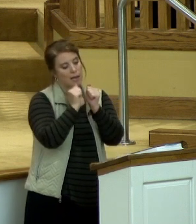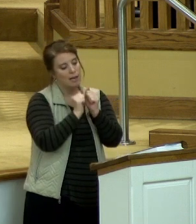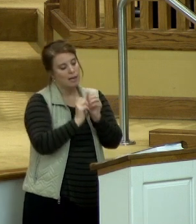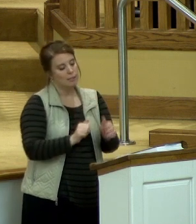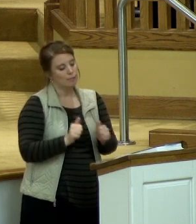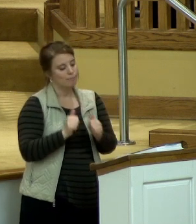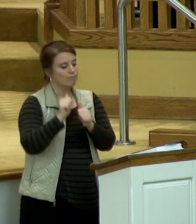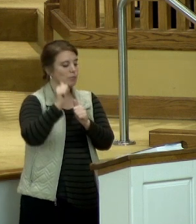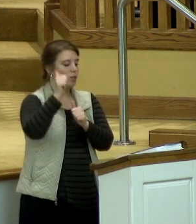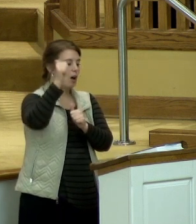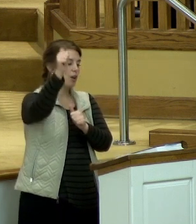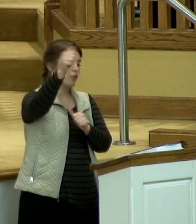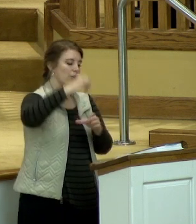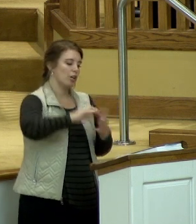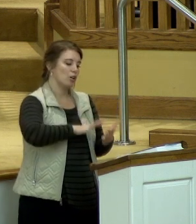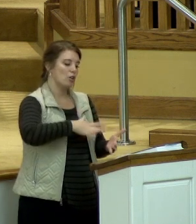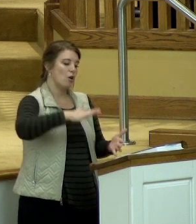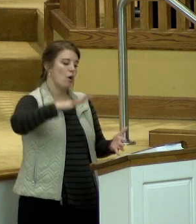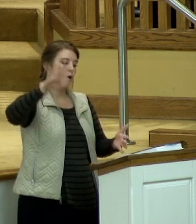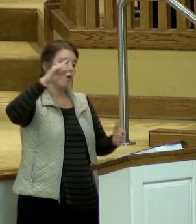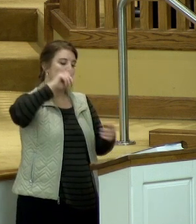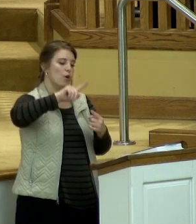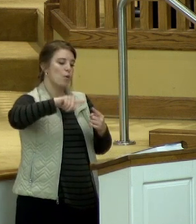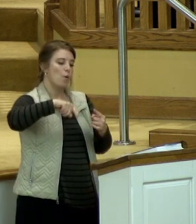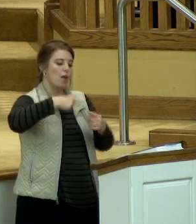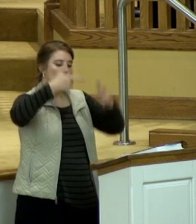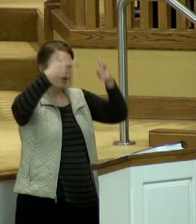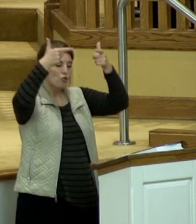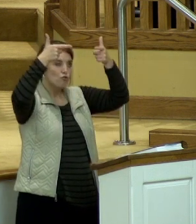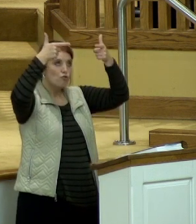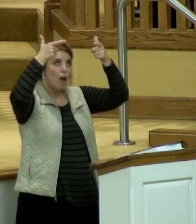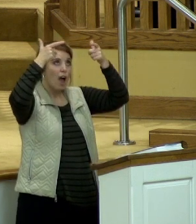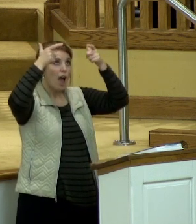blessed. Yonder in glory when the